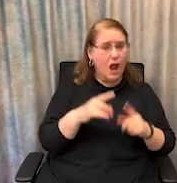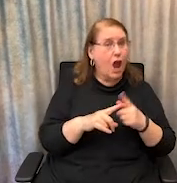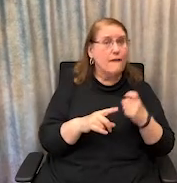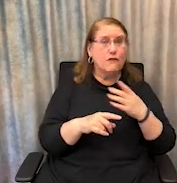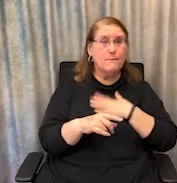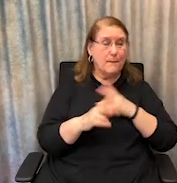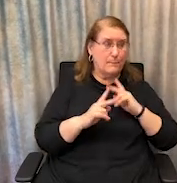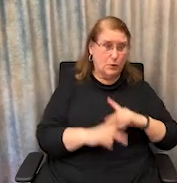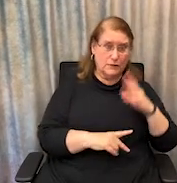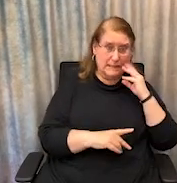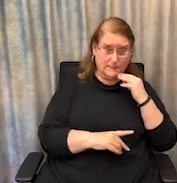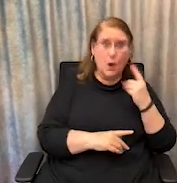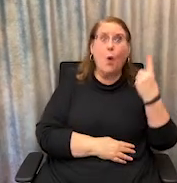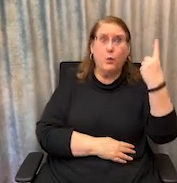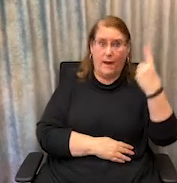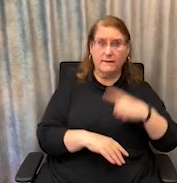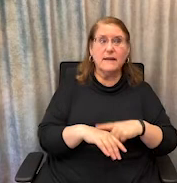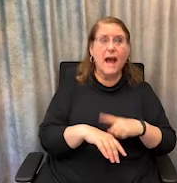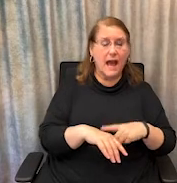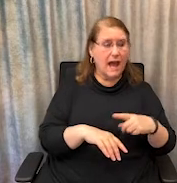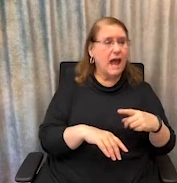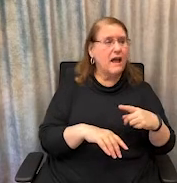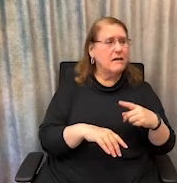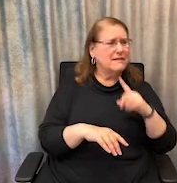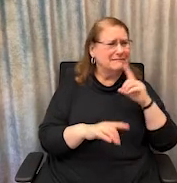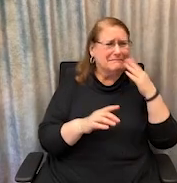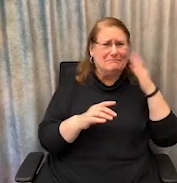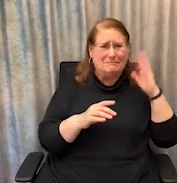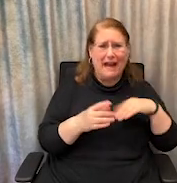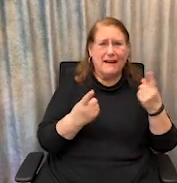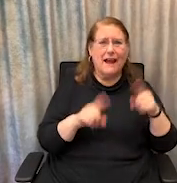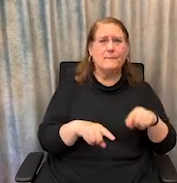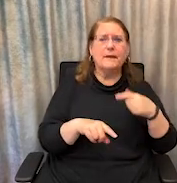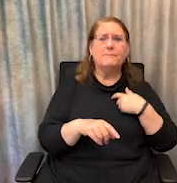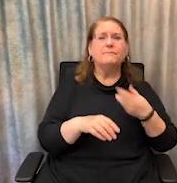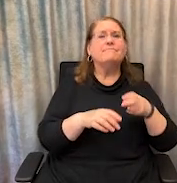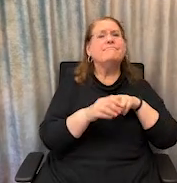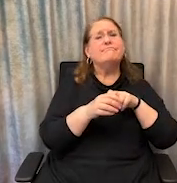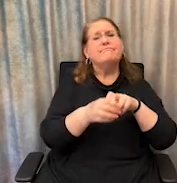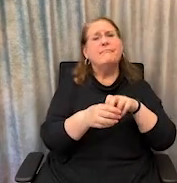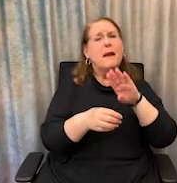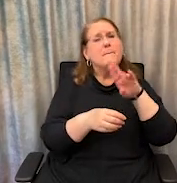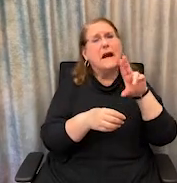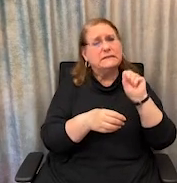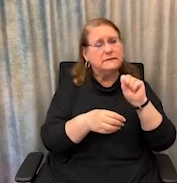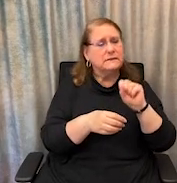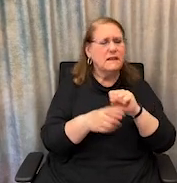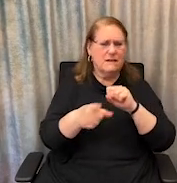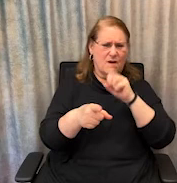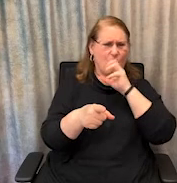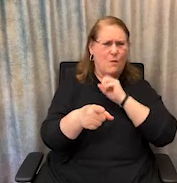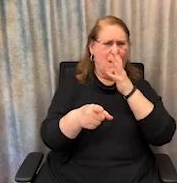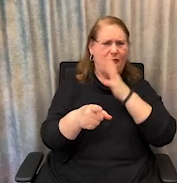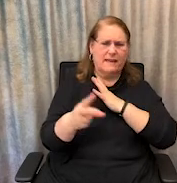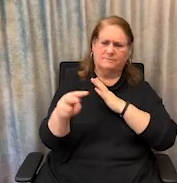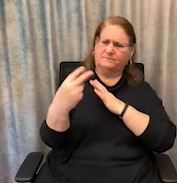experience, one time I experienced a really bad thing. I was on the bus and there was an old lady